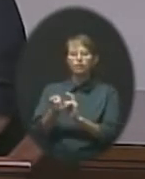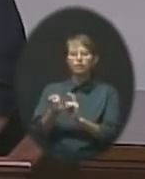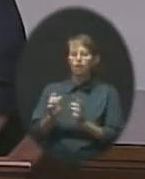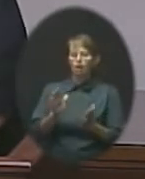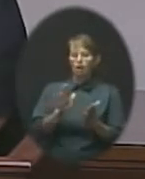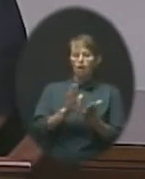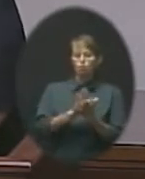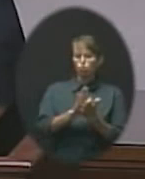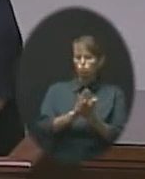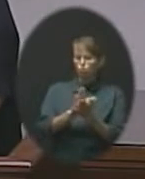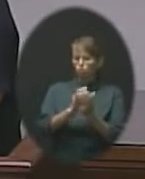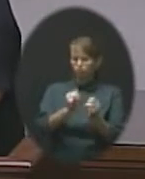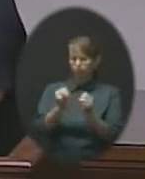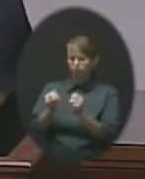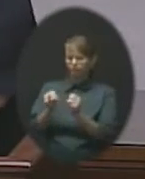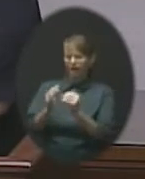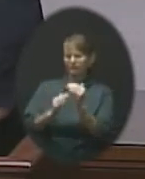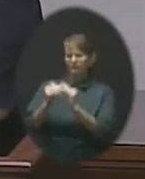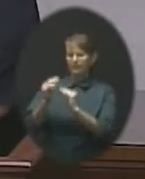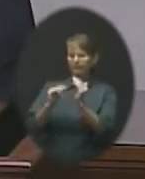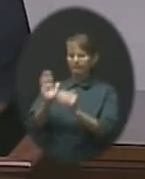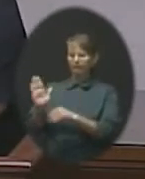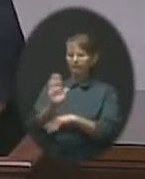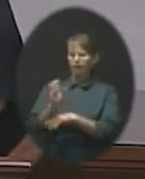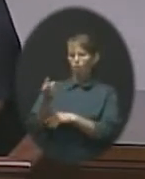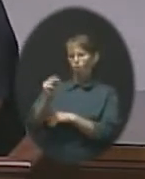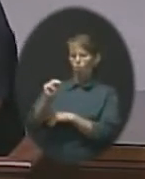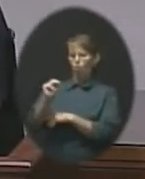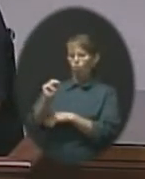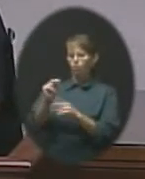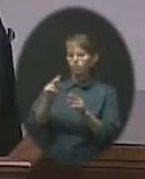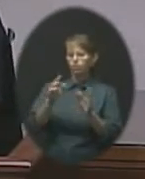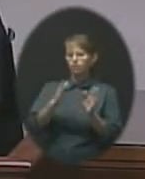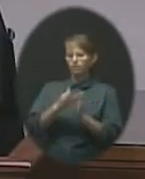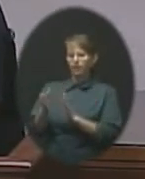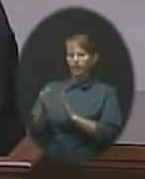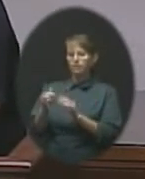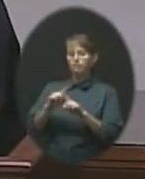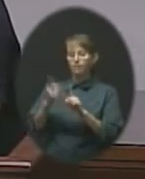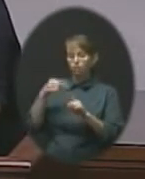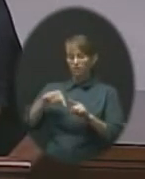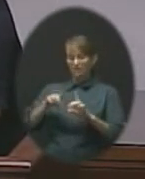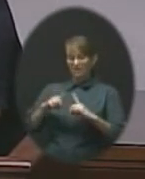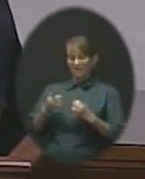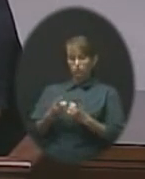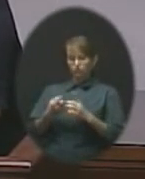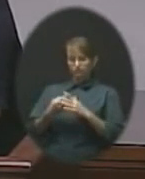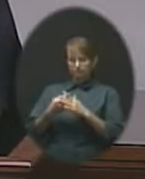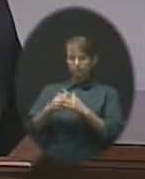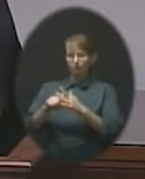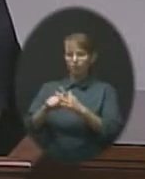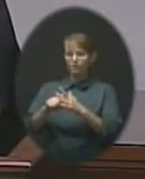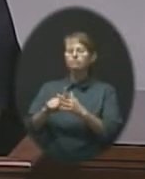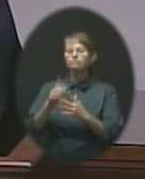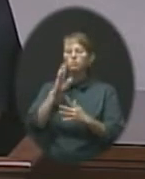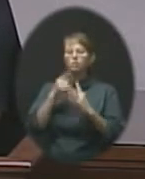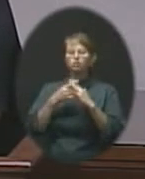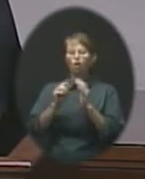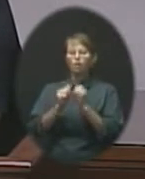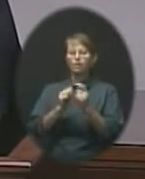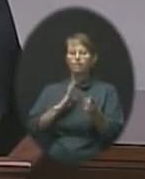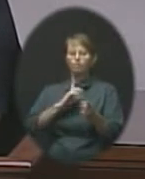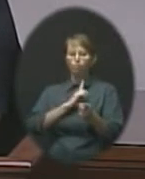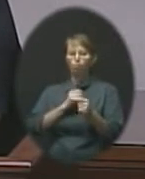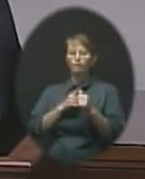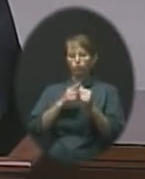own little plan as far as a district deployment. Our goal was to start here with you first. Okay. I think, and maybe